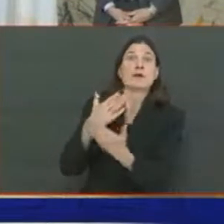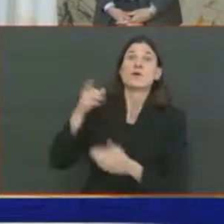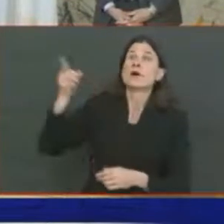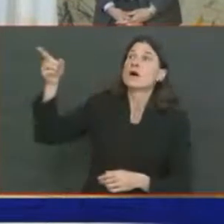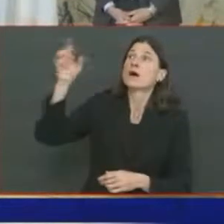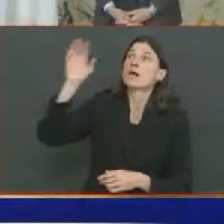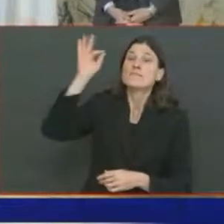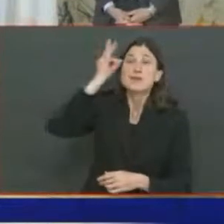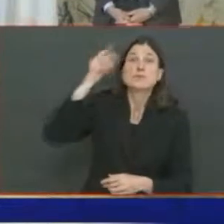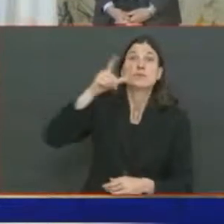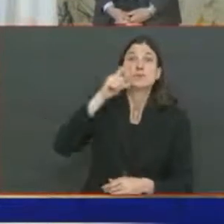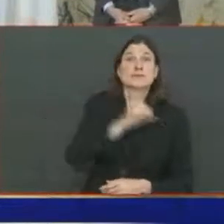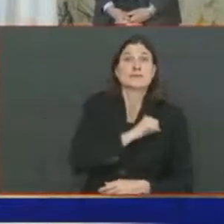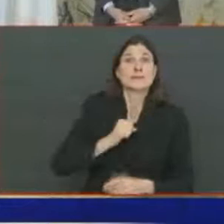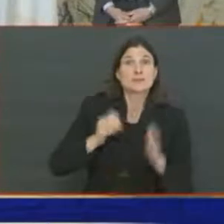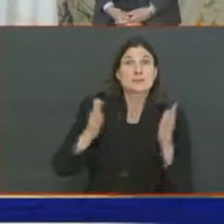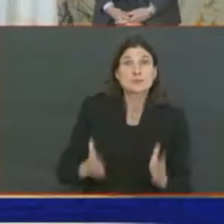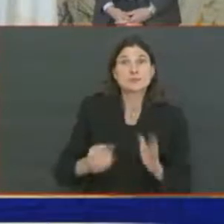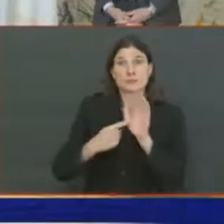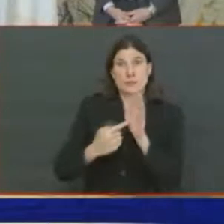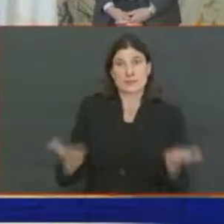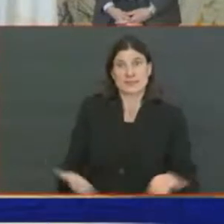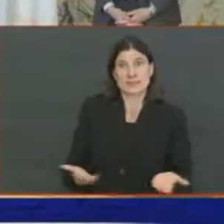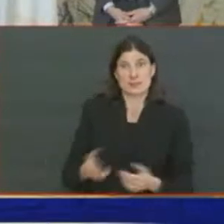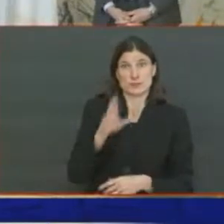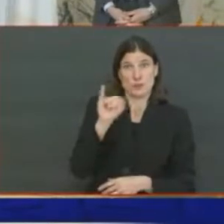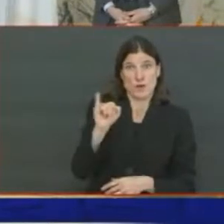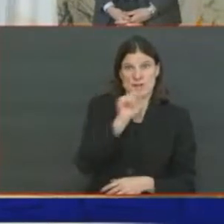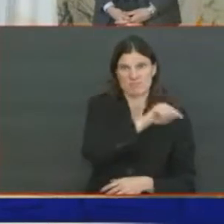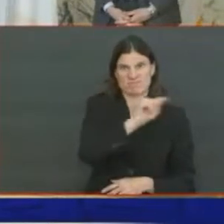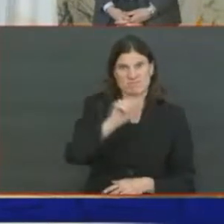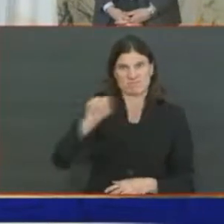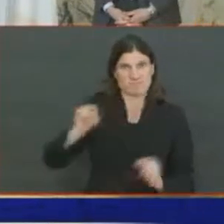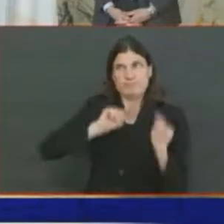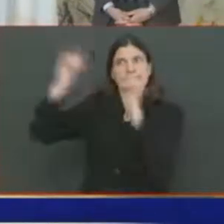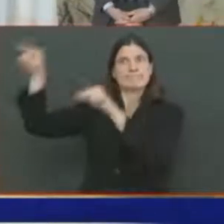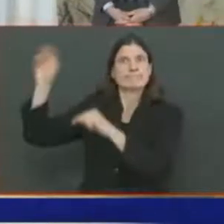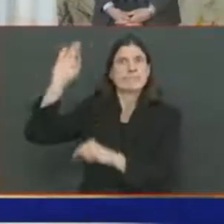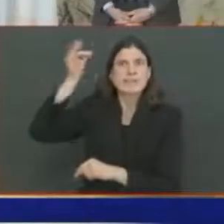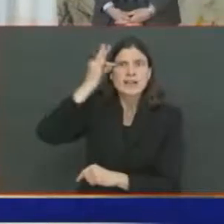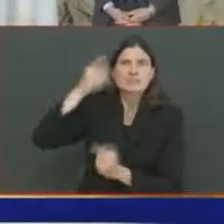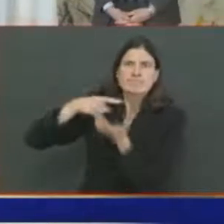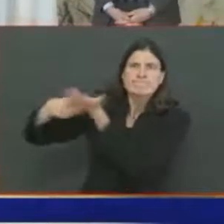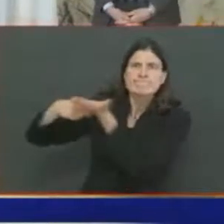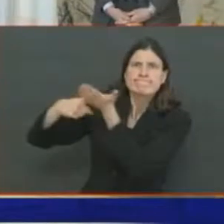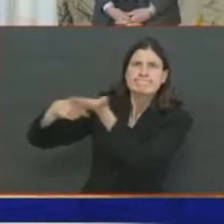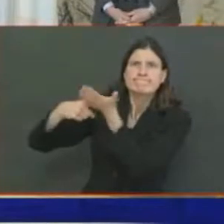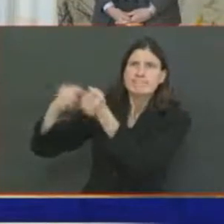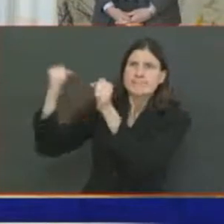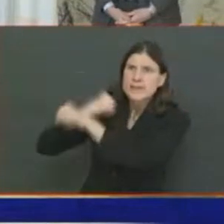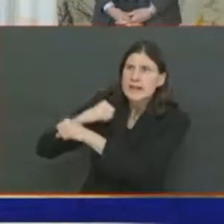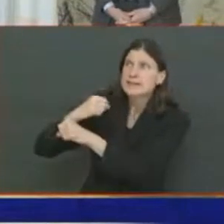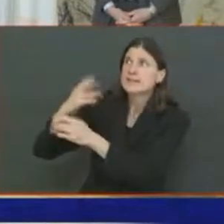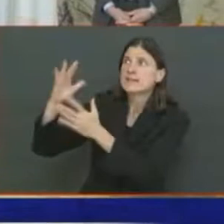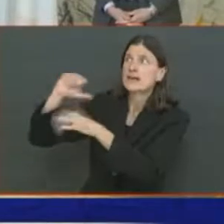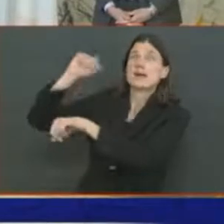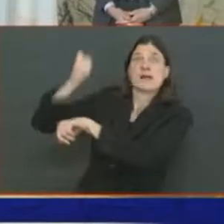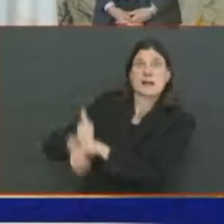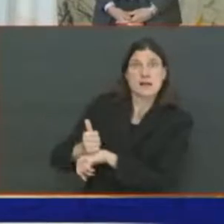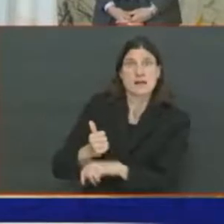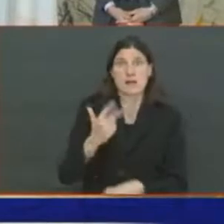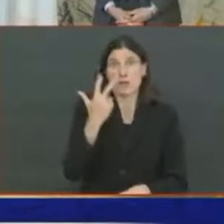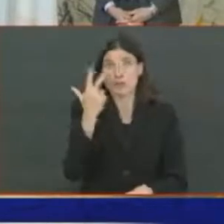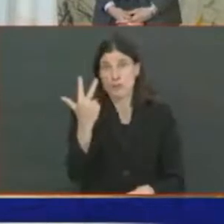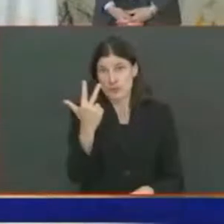Reid. Thank you. The delegation has worked hard to ensure that $3 billion in funding for the Coronavirus